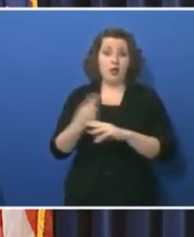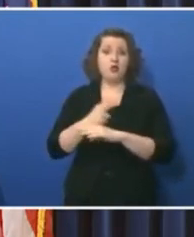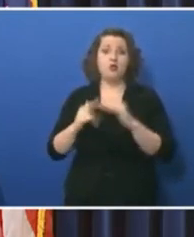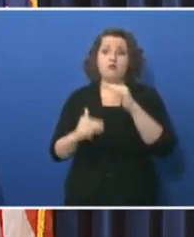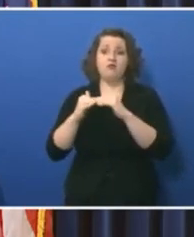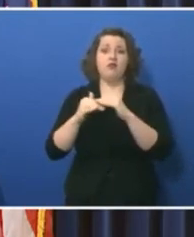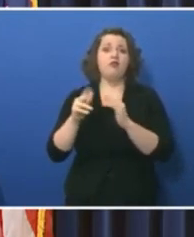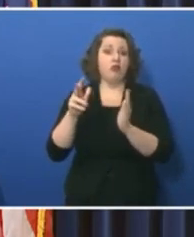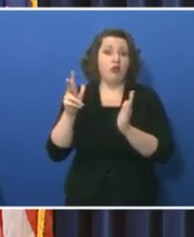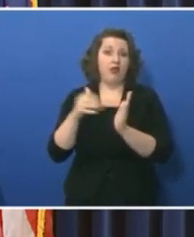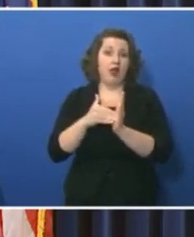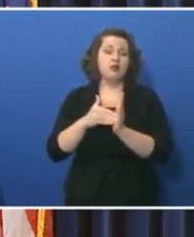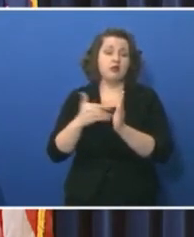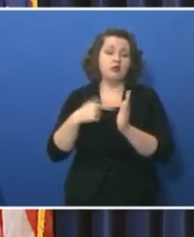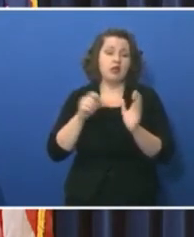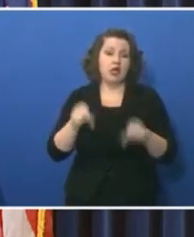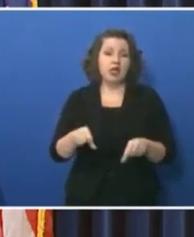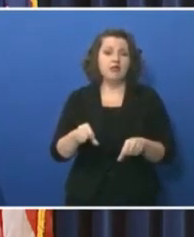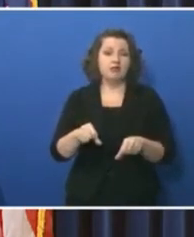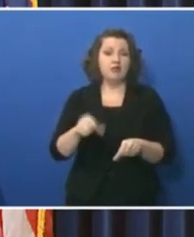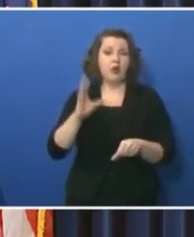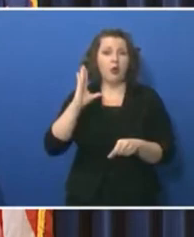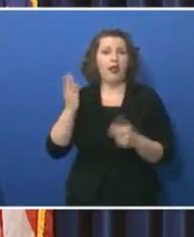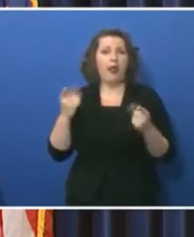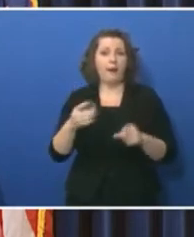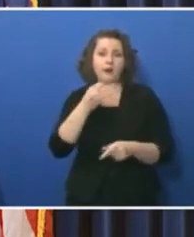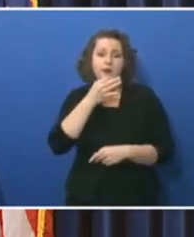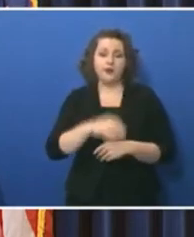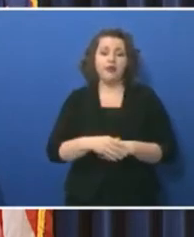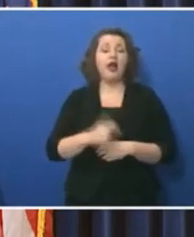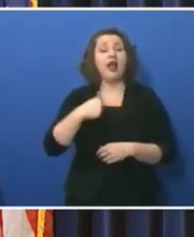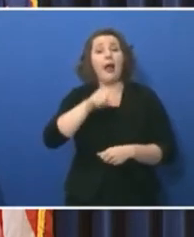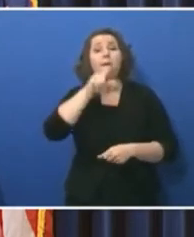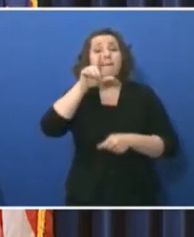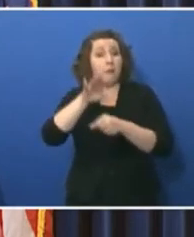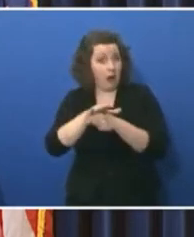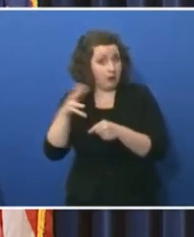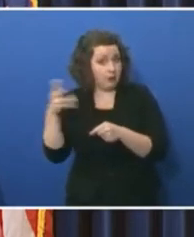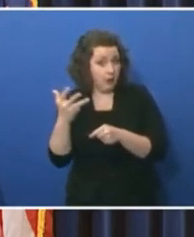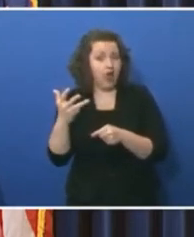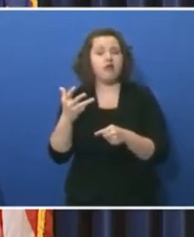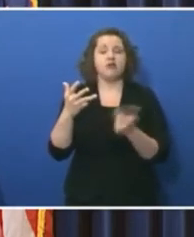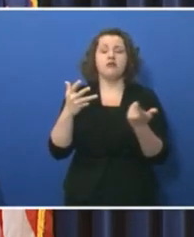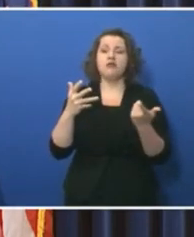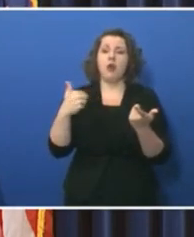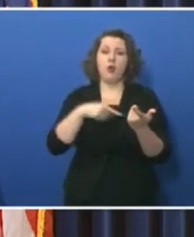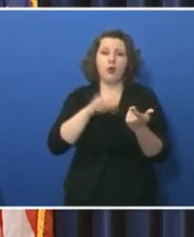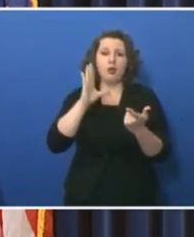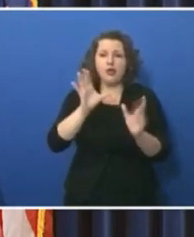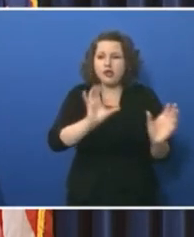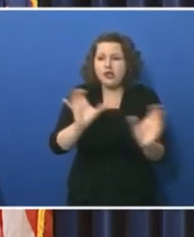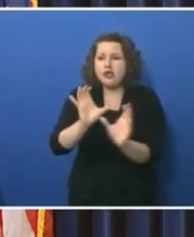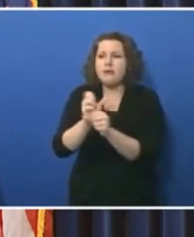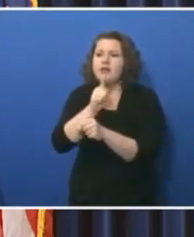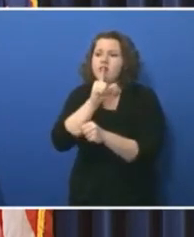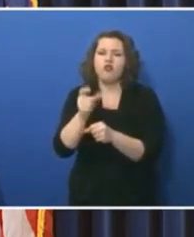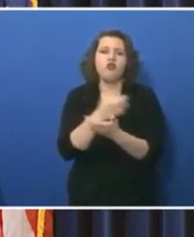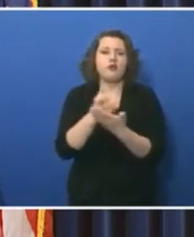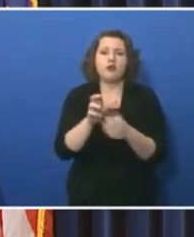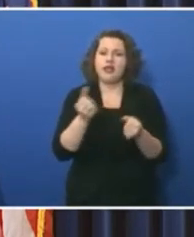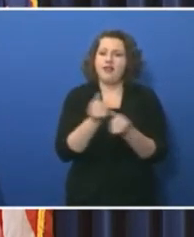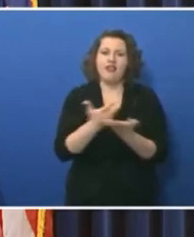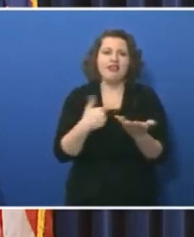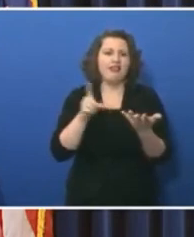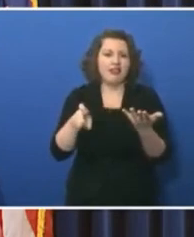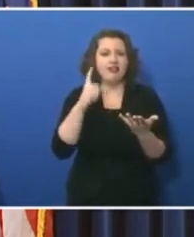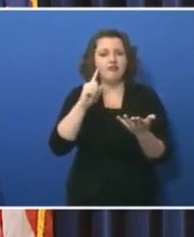What I did promise Iowans is that we would leave no stone unturned to make sure that we had the resources needed to provide the